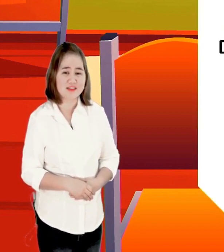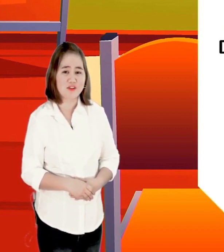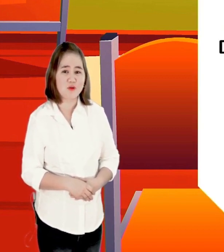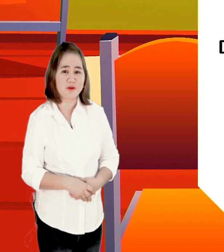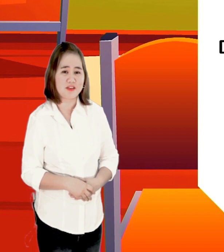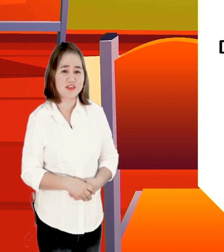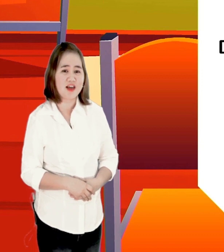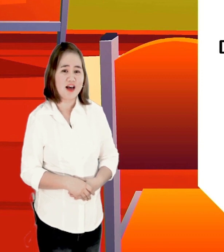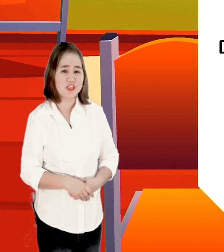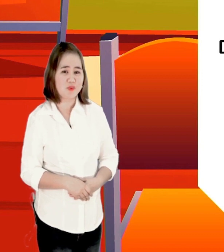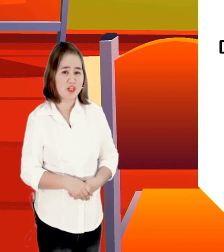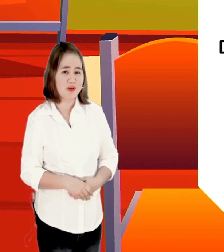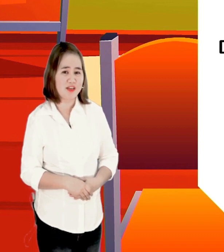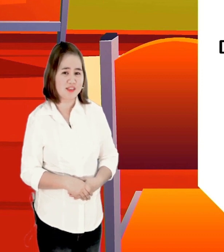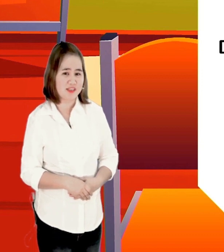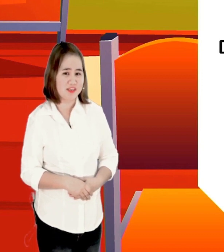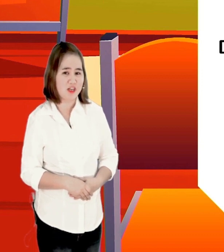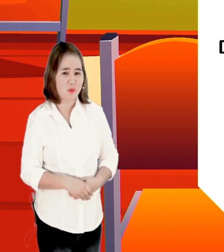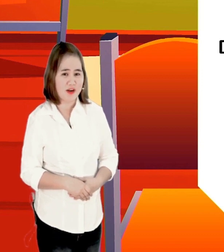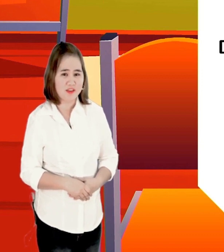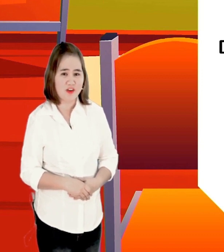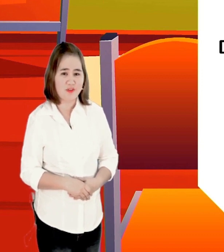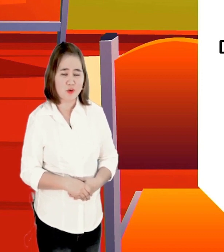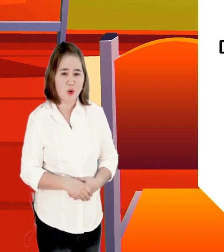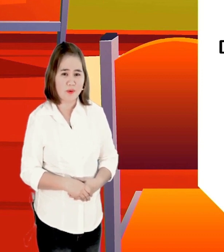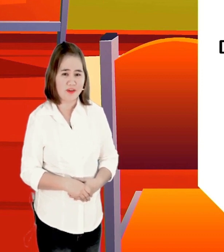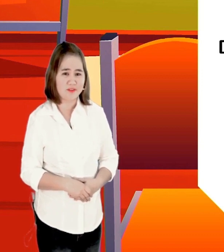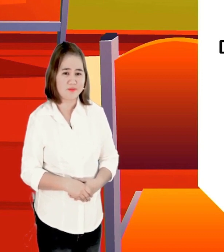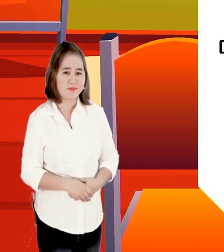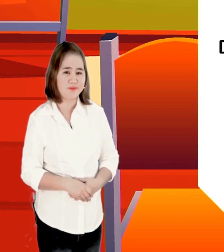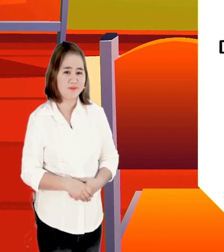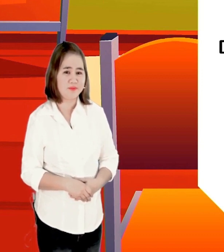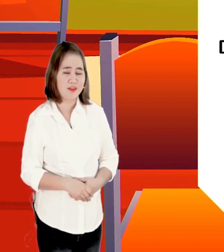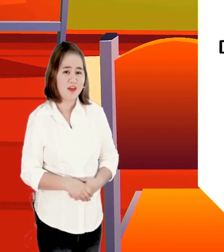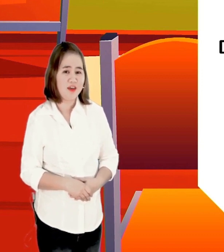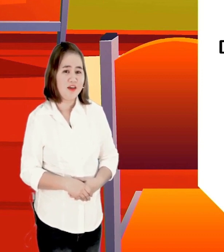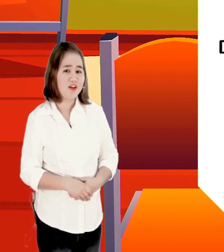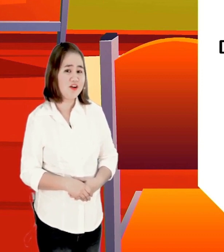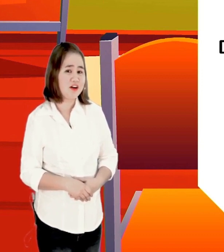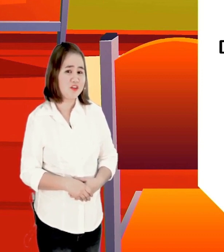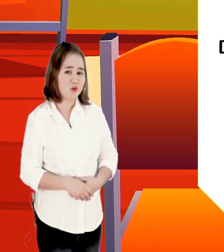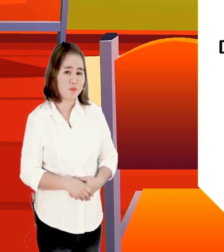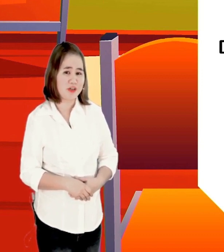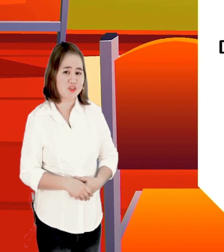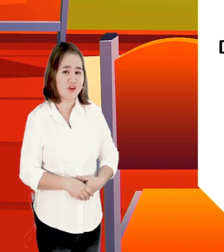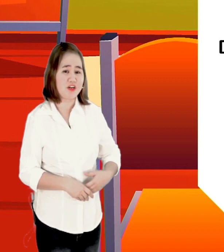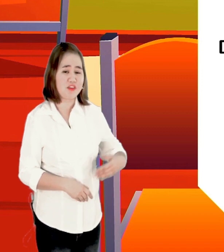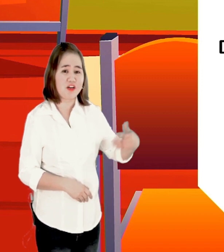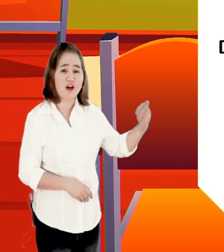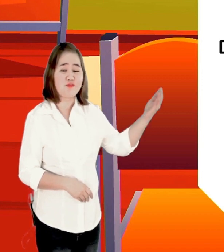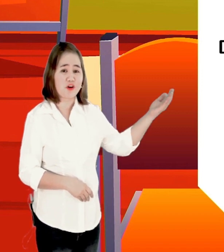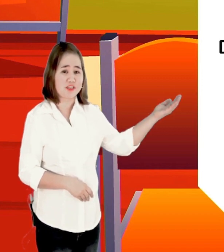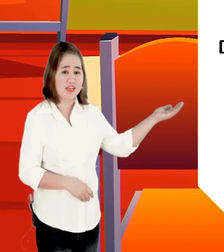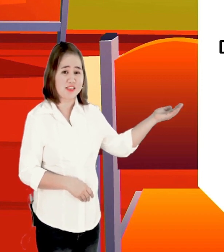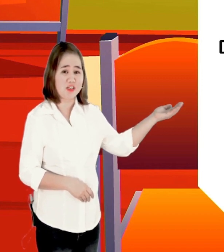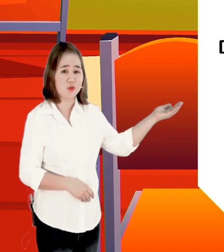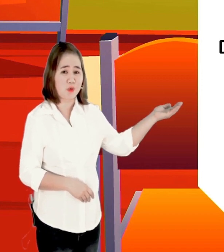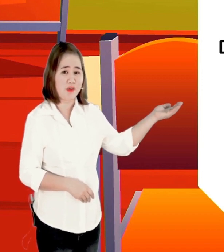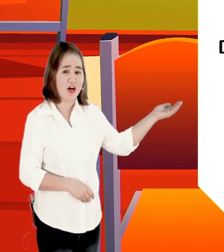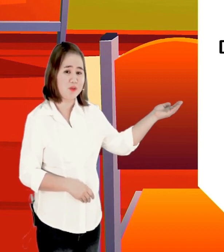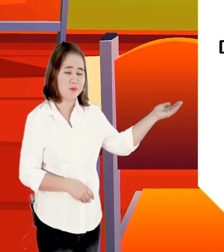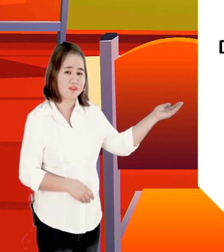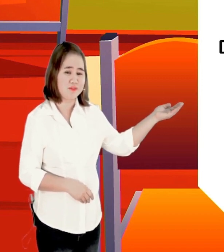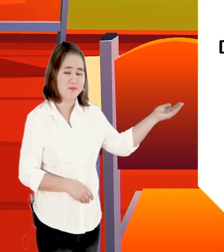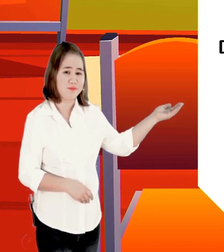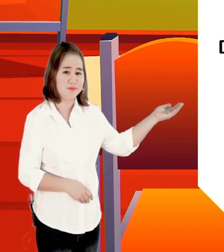serves as a rubrics as well when assessing the quality of a drawing. Here are the rubrics or criteria for assessing